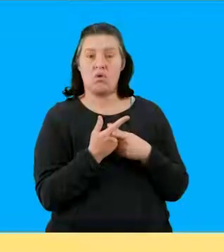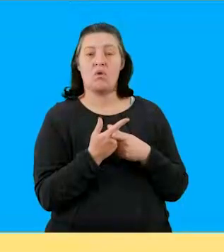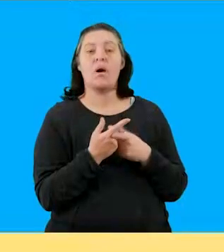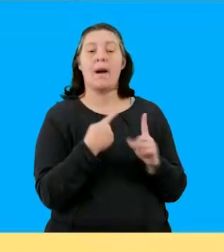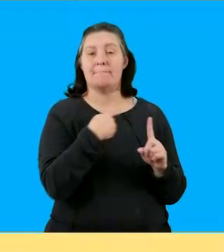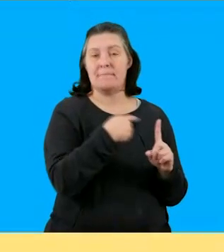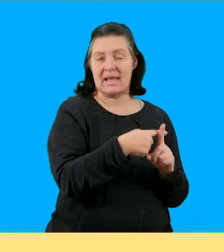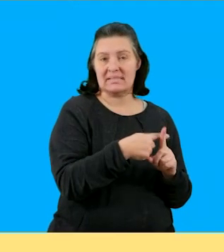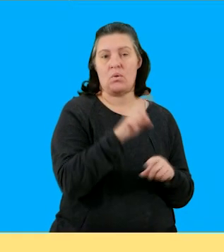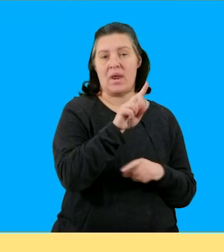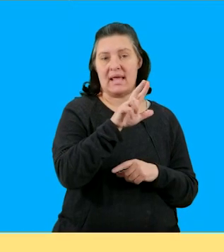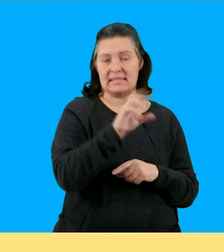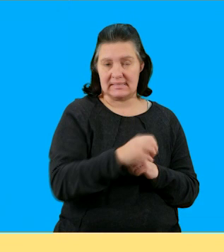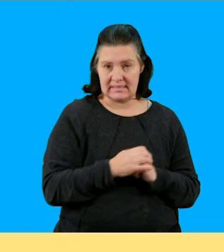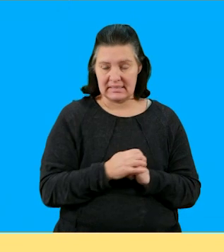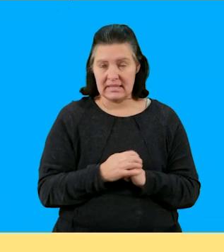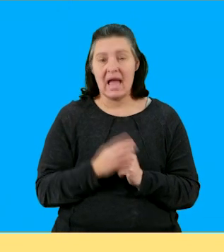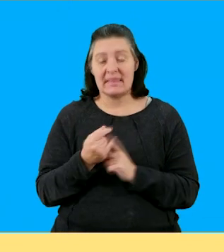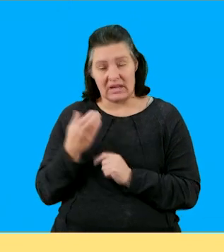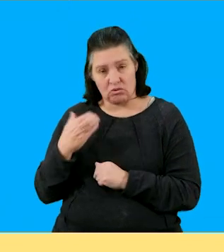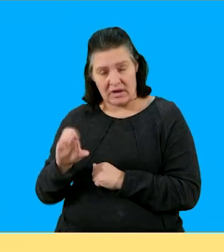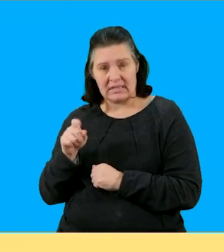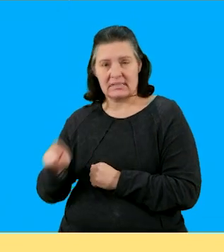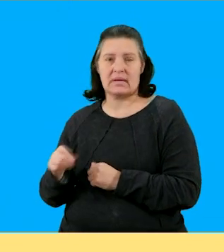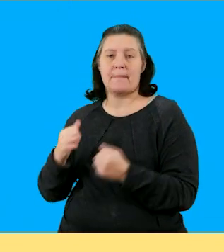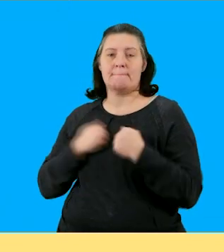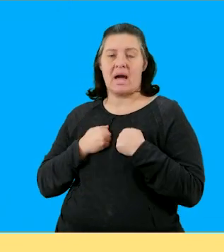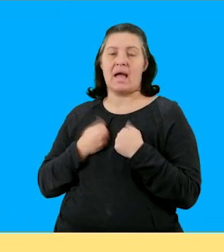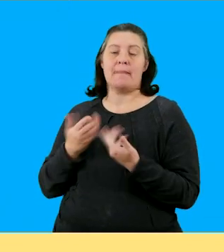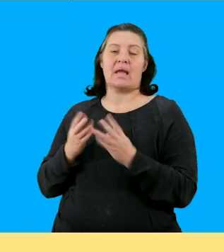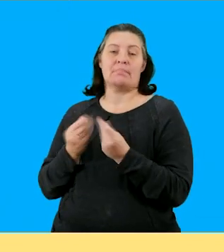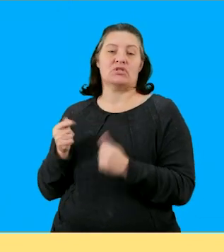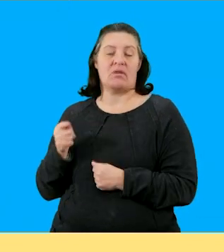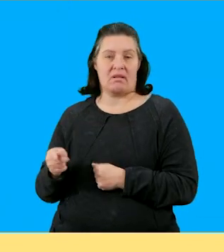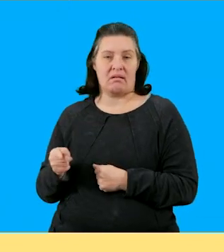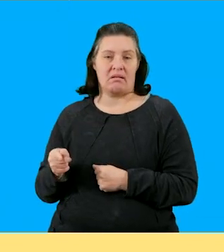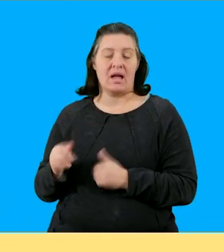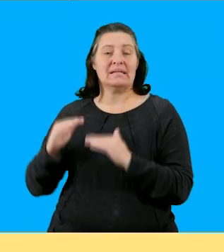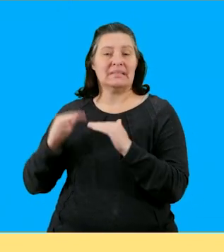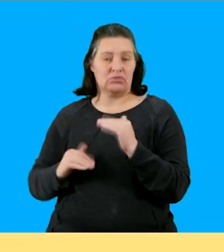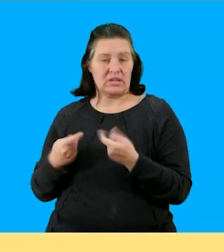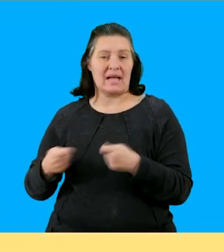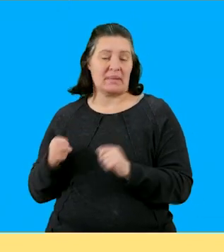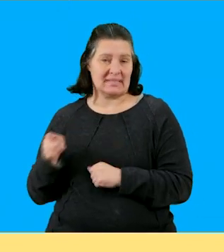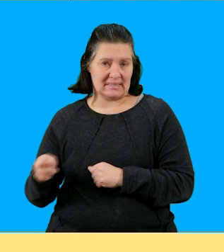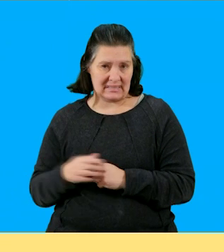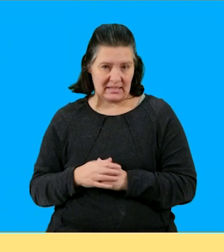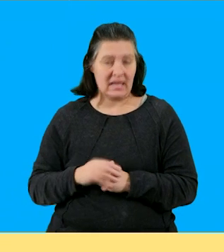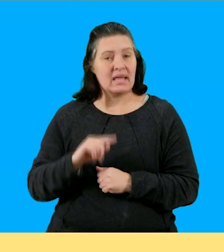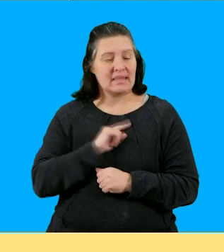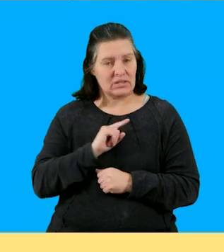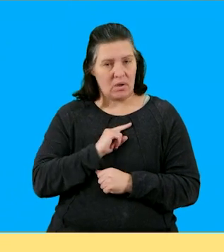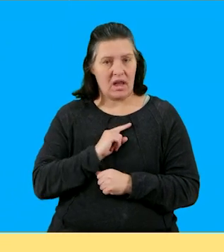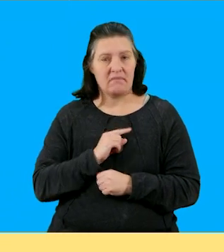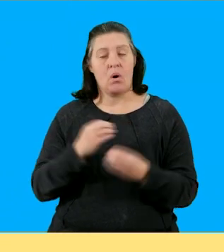it's going to be a plus 180. And then I'm going to credit my packing materials. I'm decreasing my expense thereof.